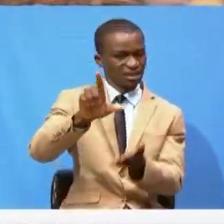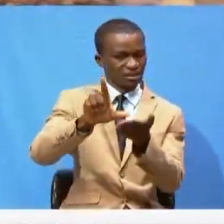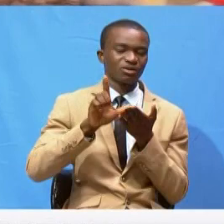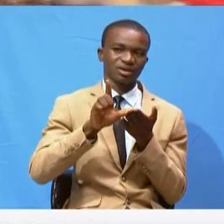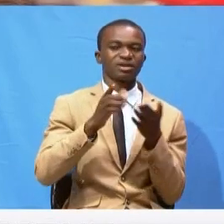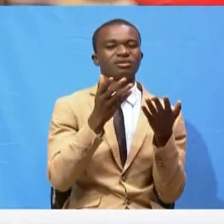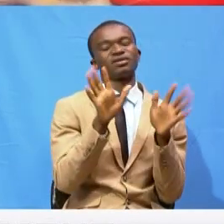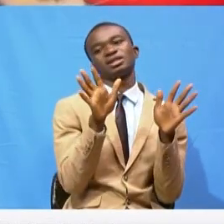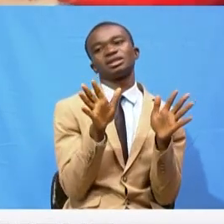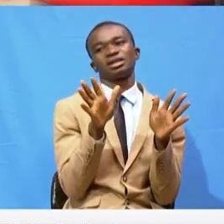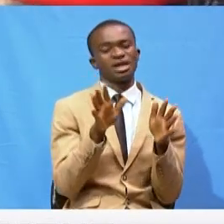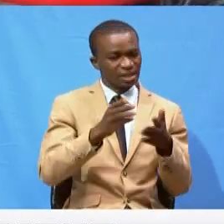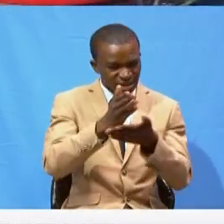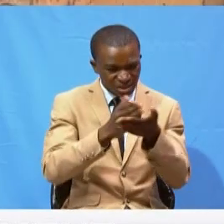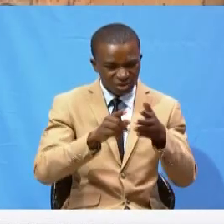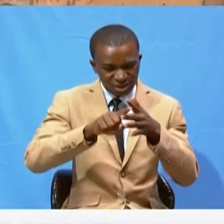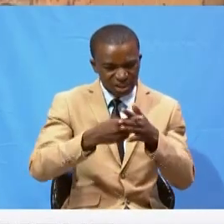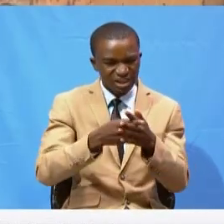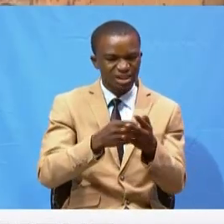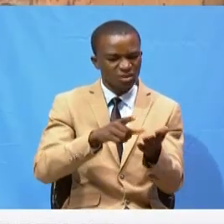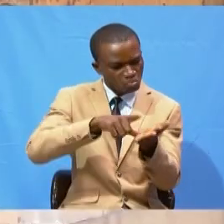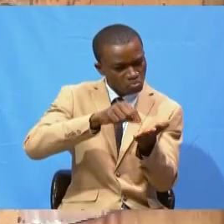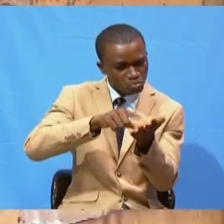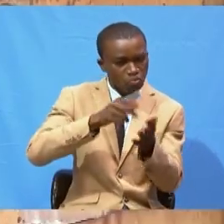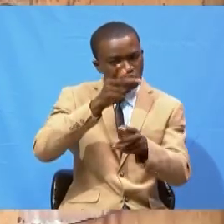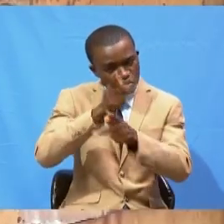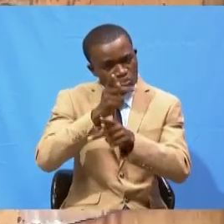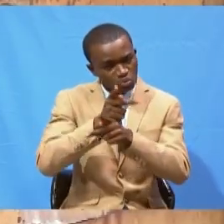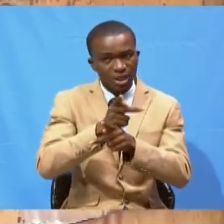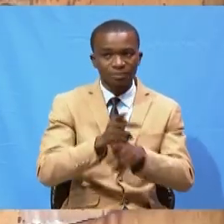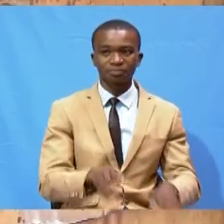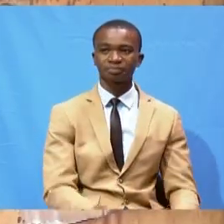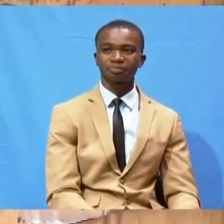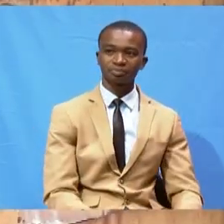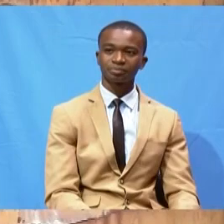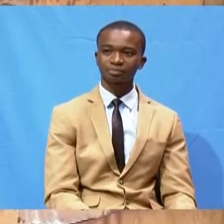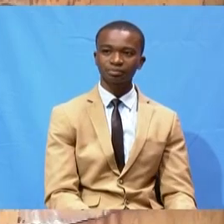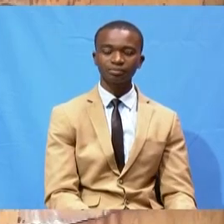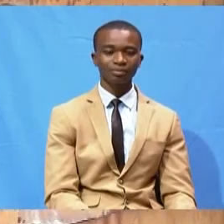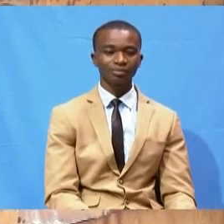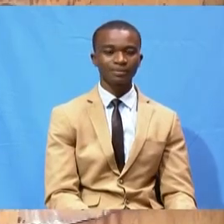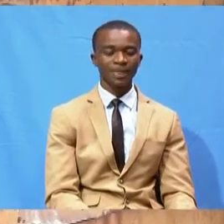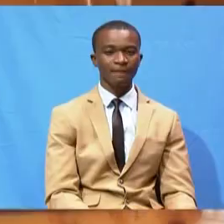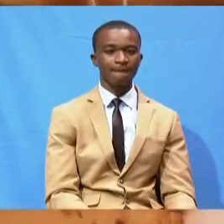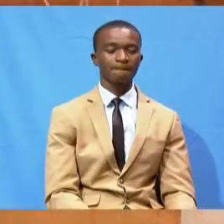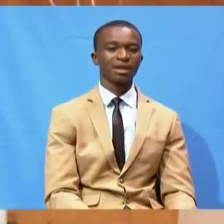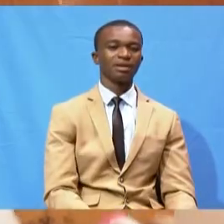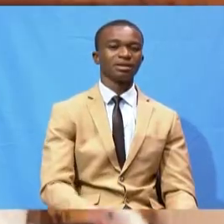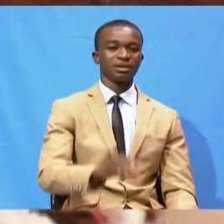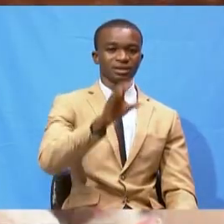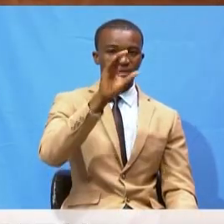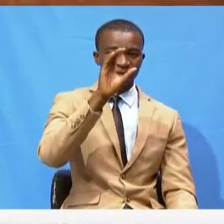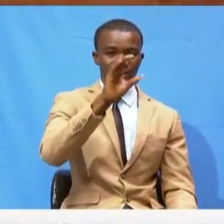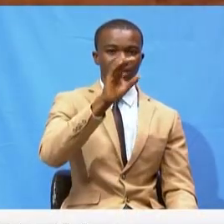the huge demand of chickens in the district. No, the support, it has really changed my livelihood, so that I